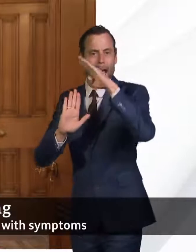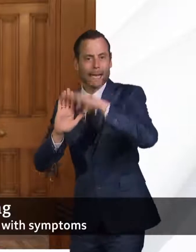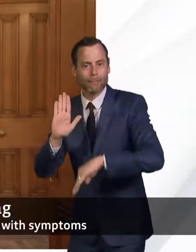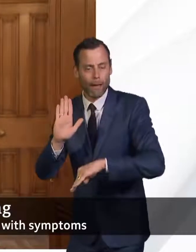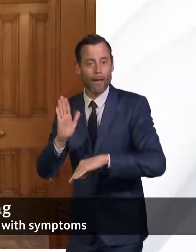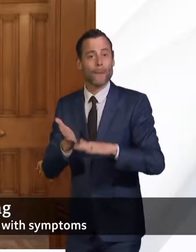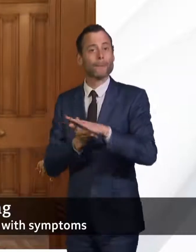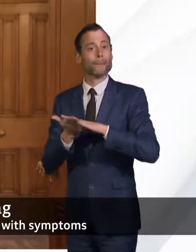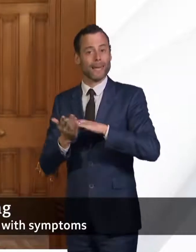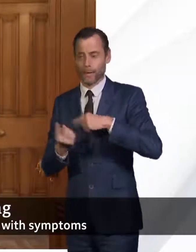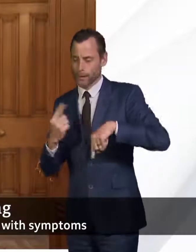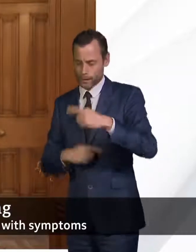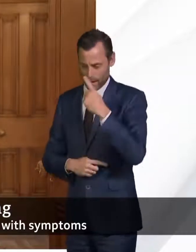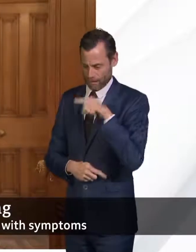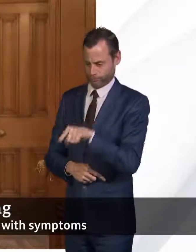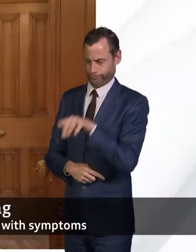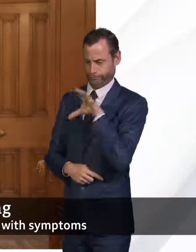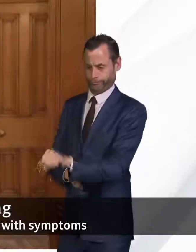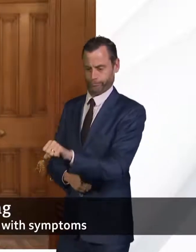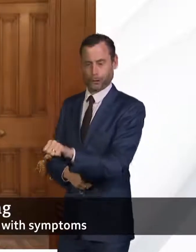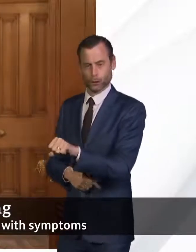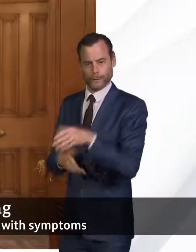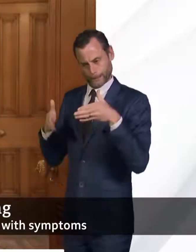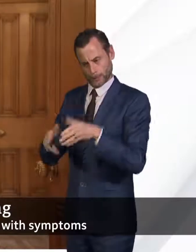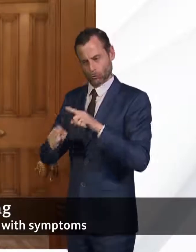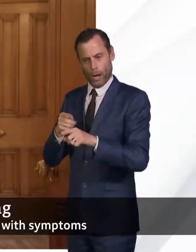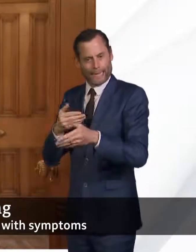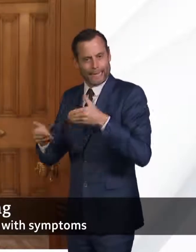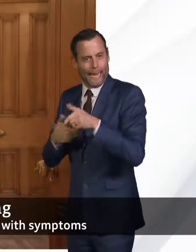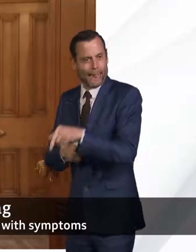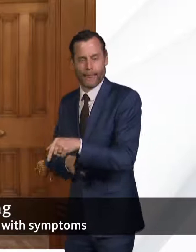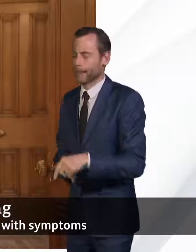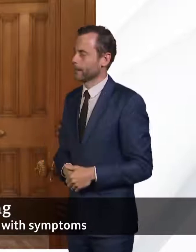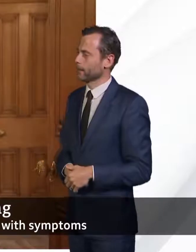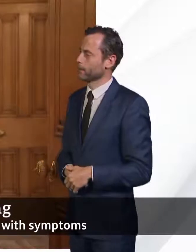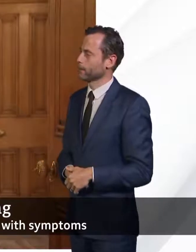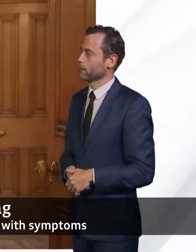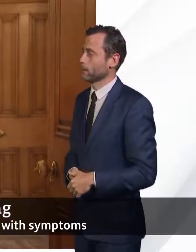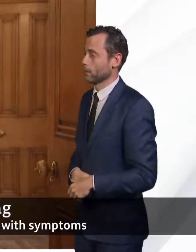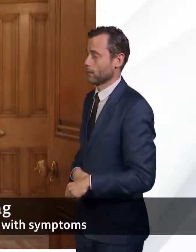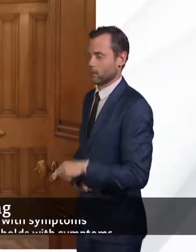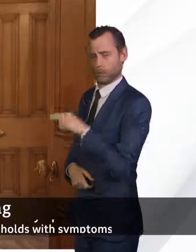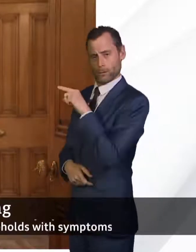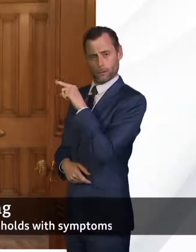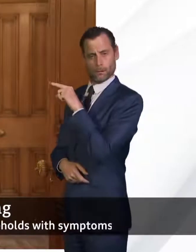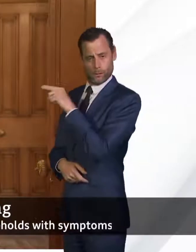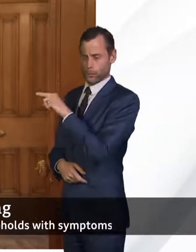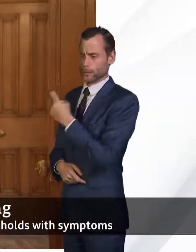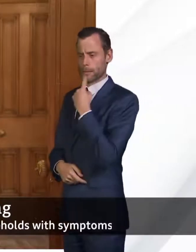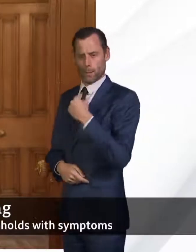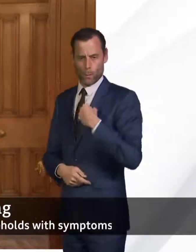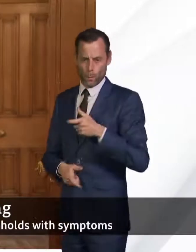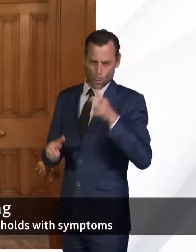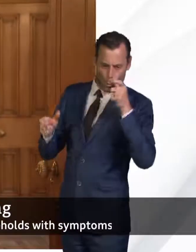it. You say that you'll keep an eye on it, but carers are frustrated, and I understand this is a complex sector. There's lots of